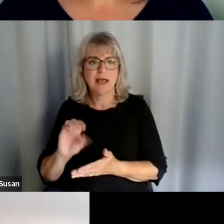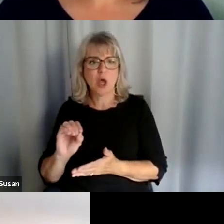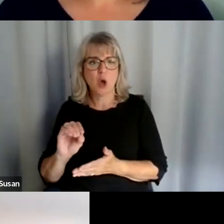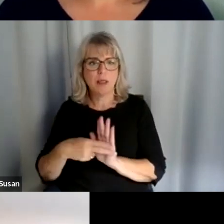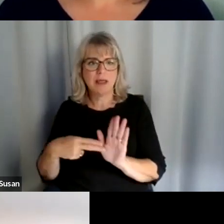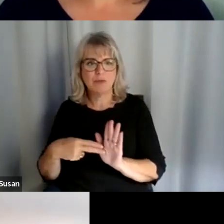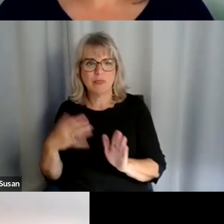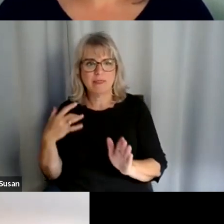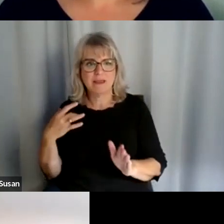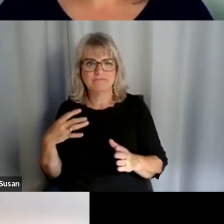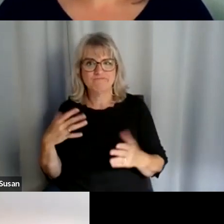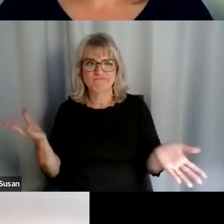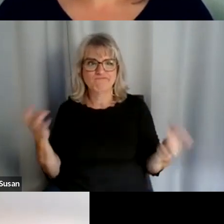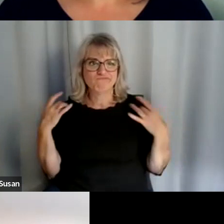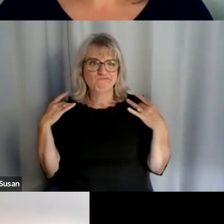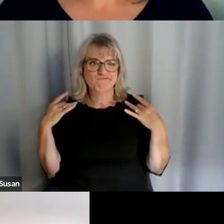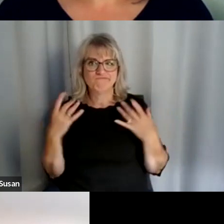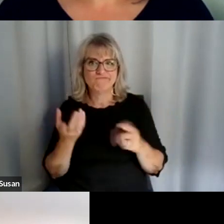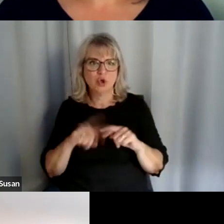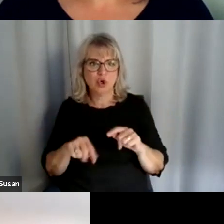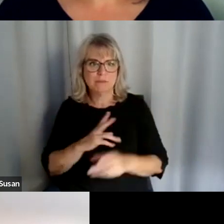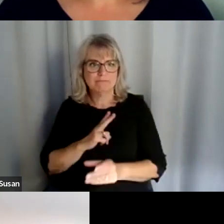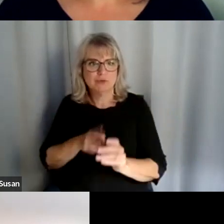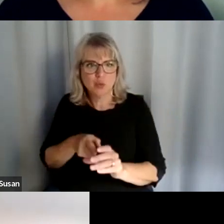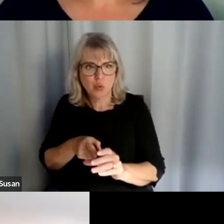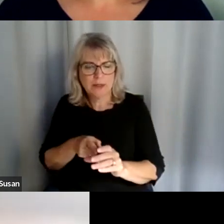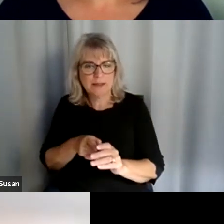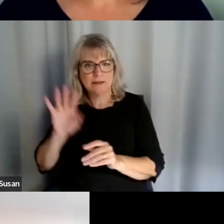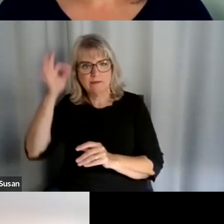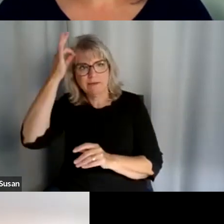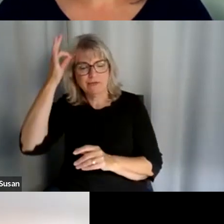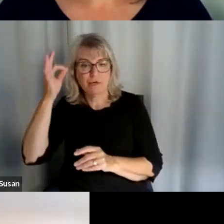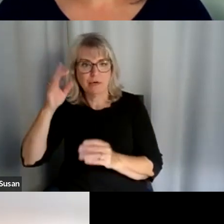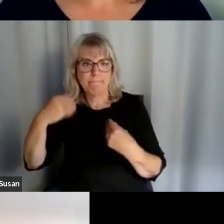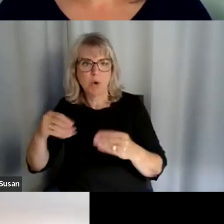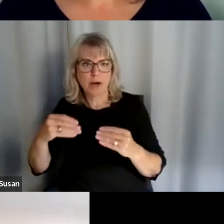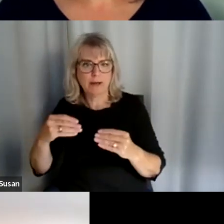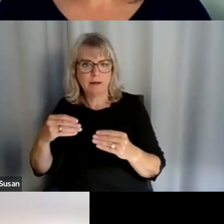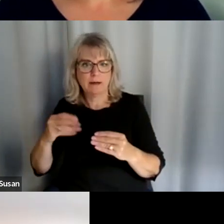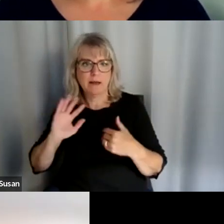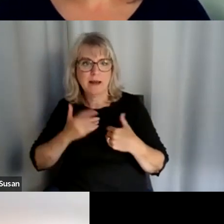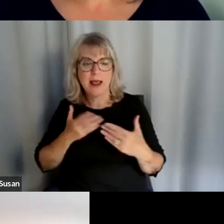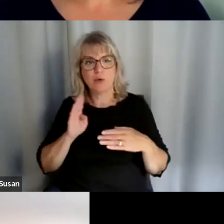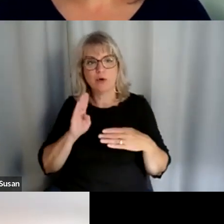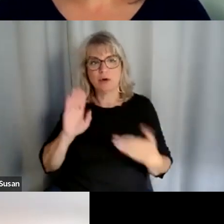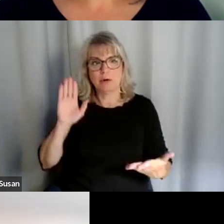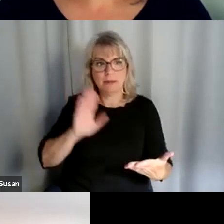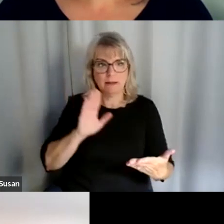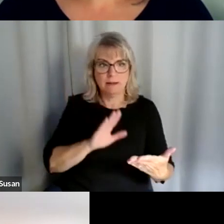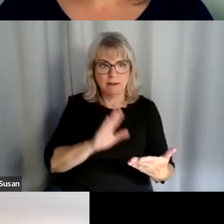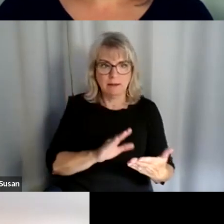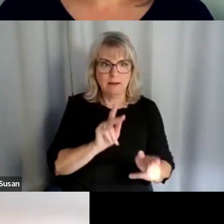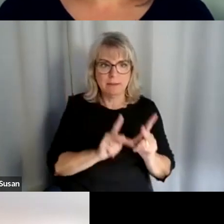fell out of GovCon and out of the federal market as a result, and reduced our industrial base that we could draw